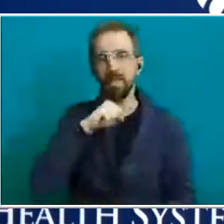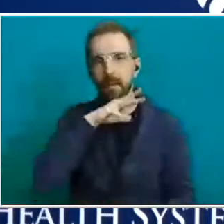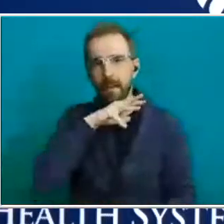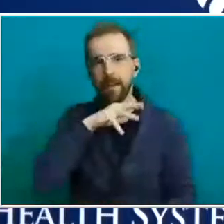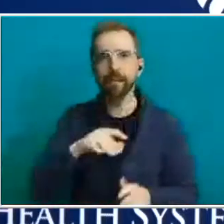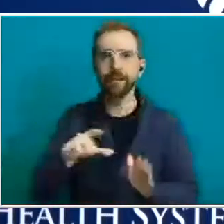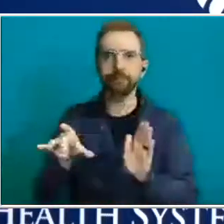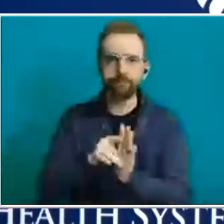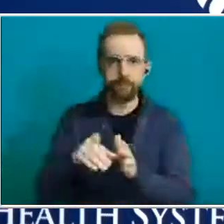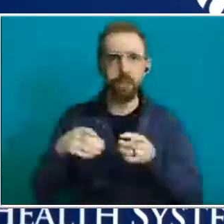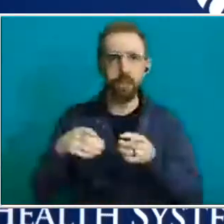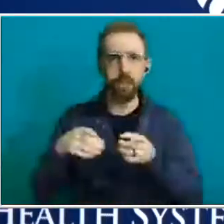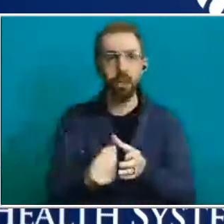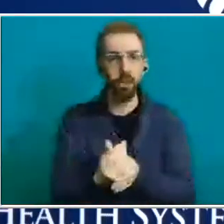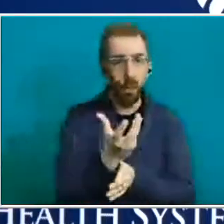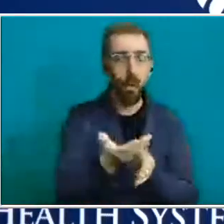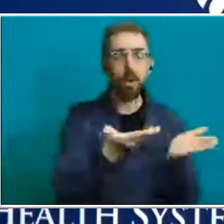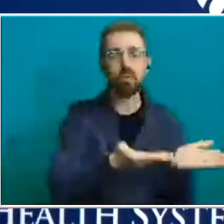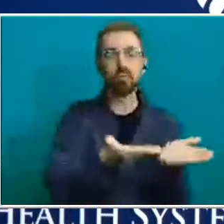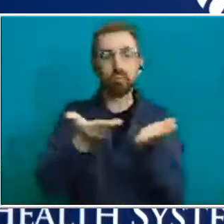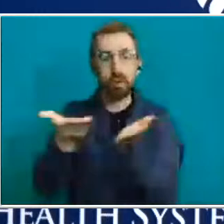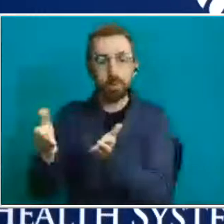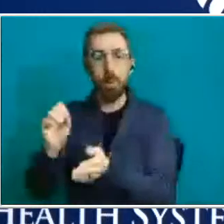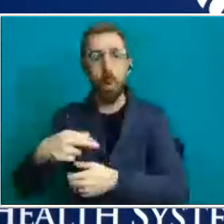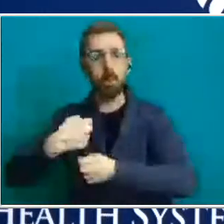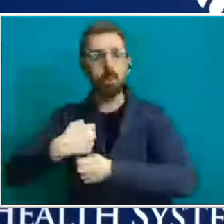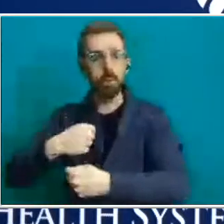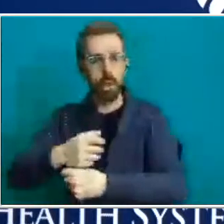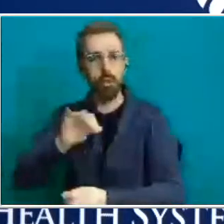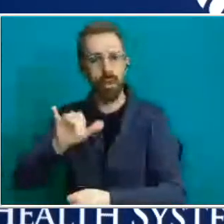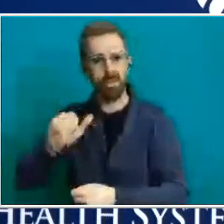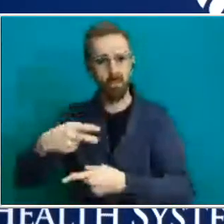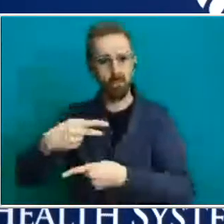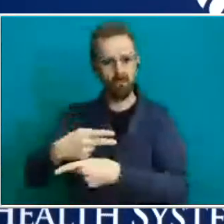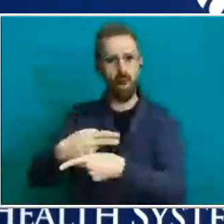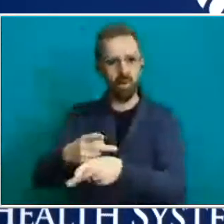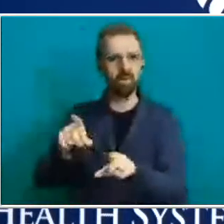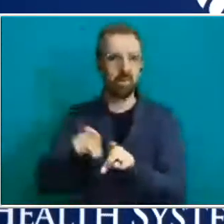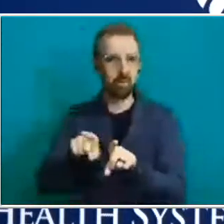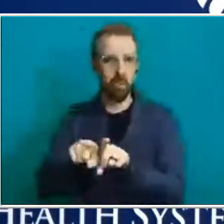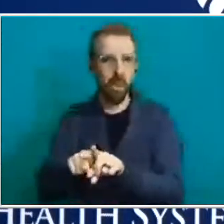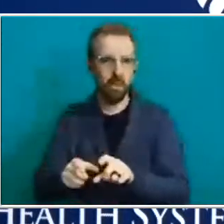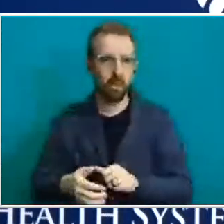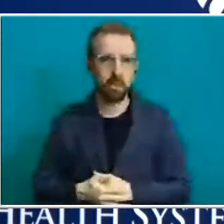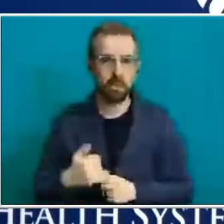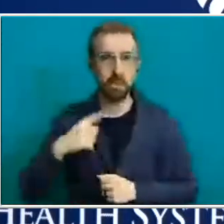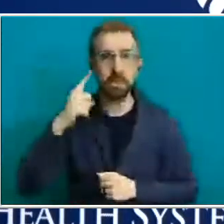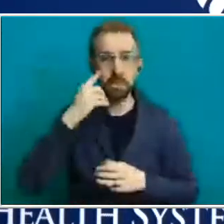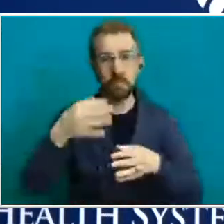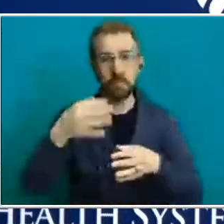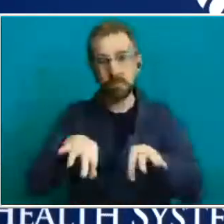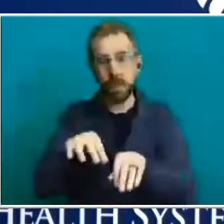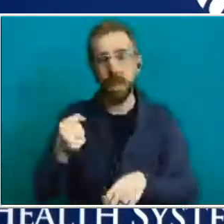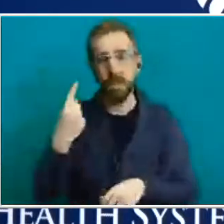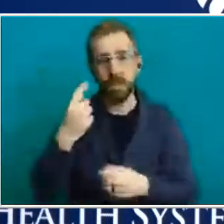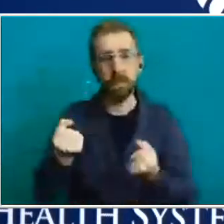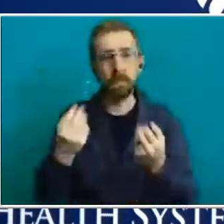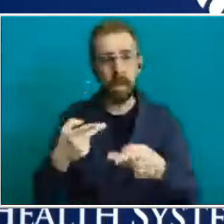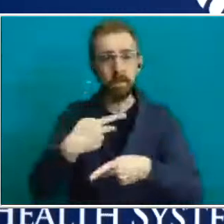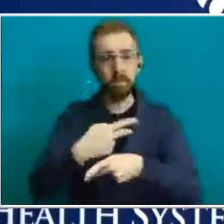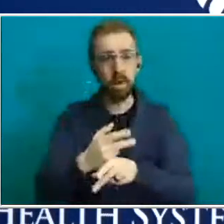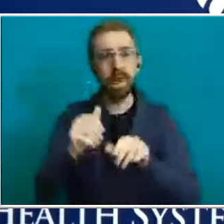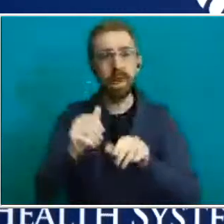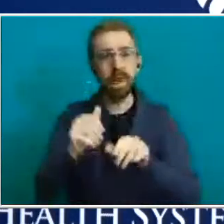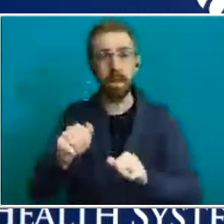growing, transport, or production of these products as well. So I think it is important to understand that many products can be contaminated. There have